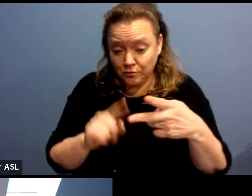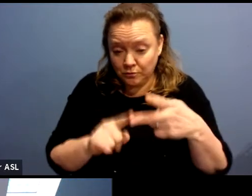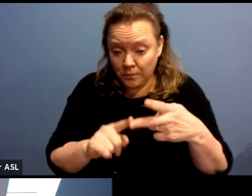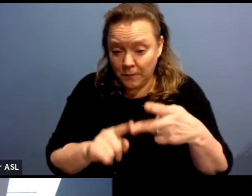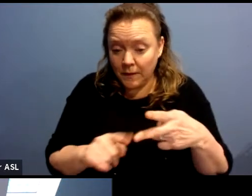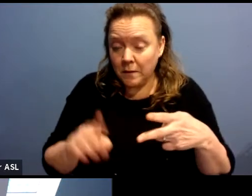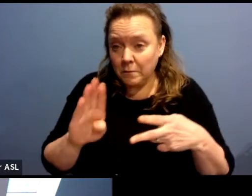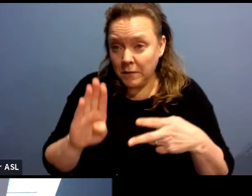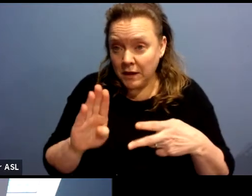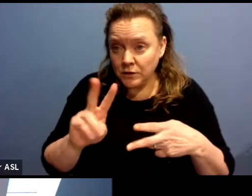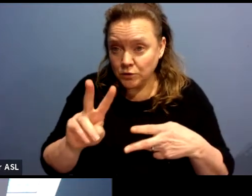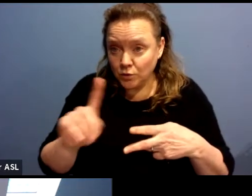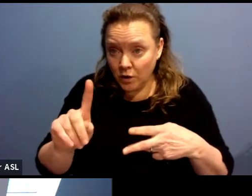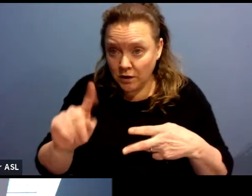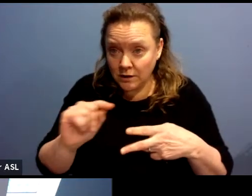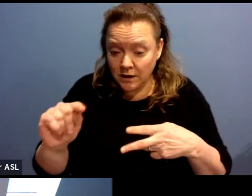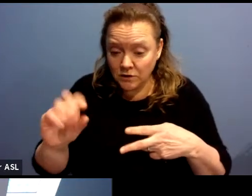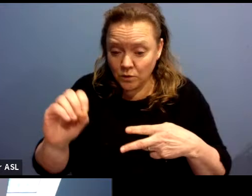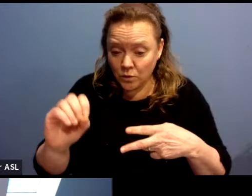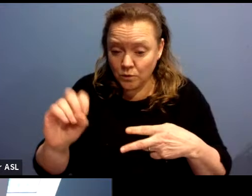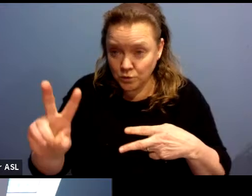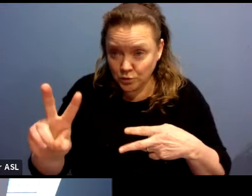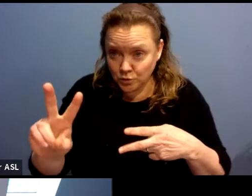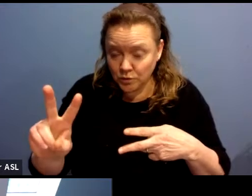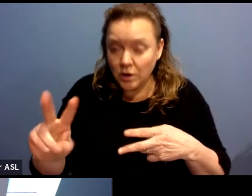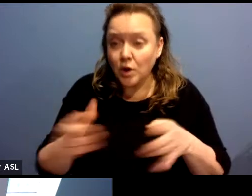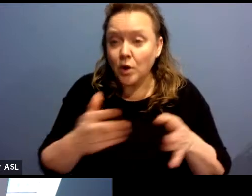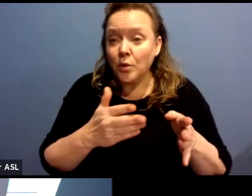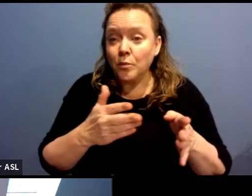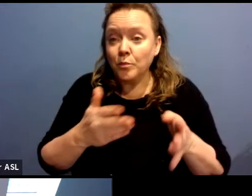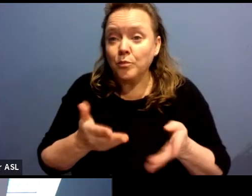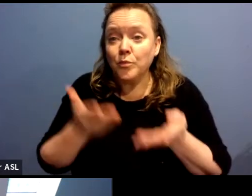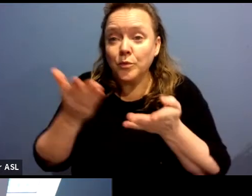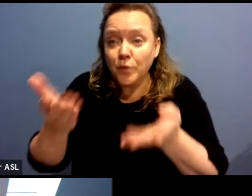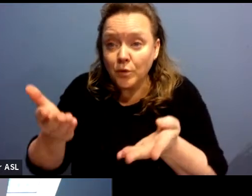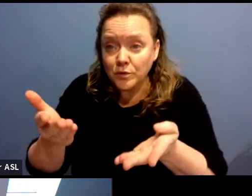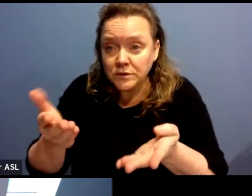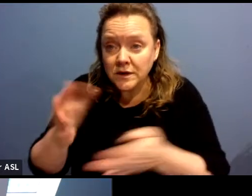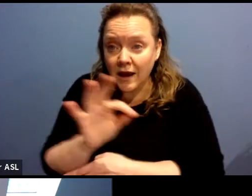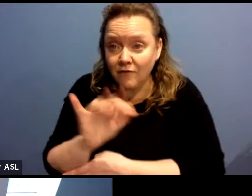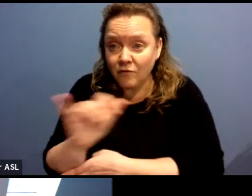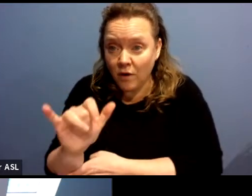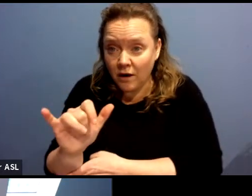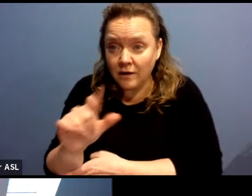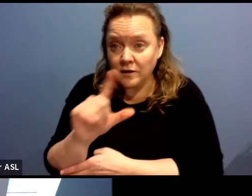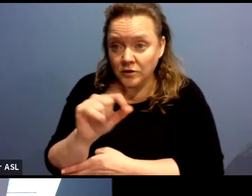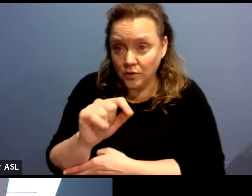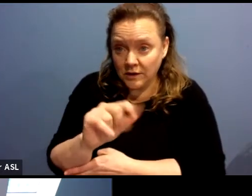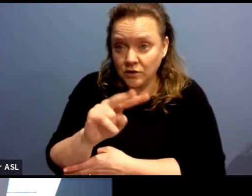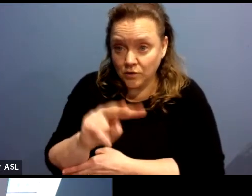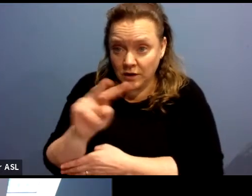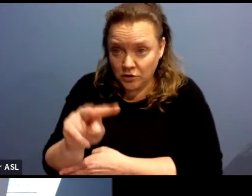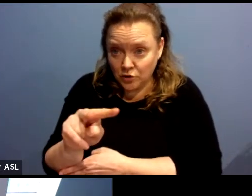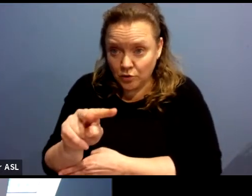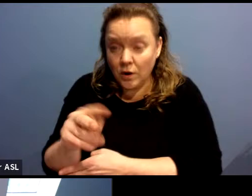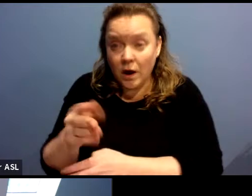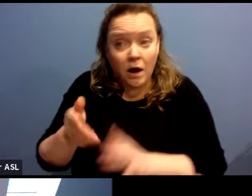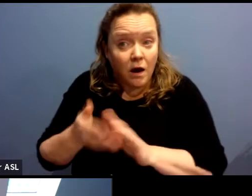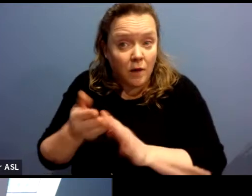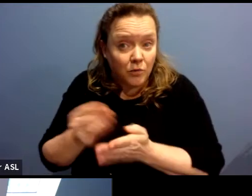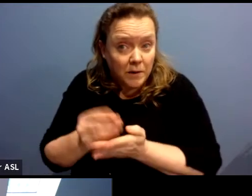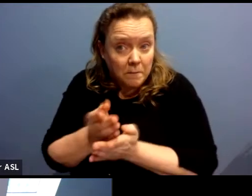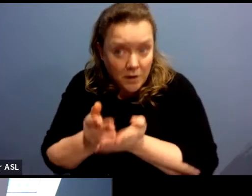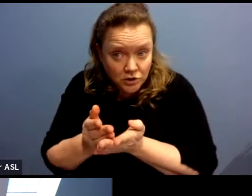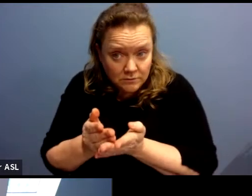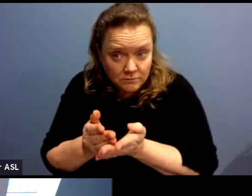B21-02 on Metro's proposed fiscal year 2022 operating budget and related service and